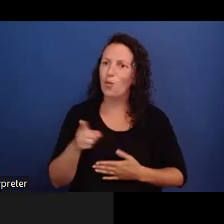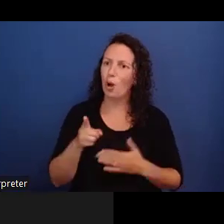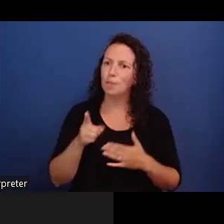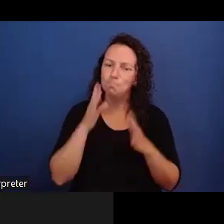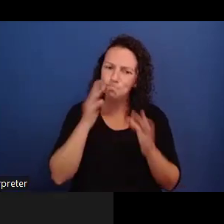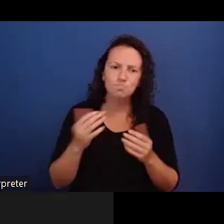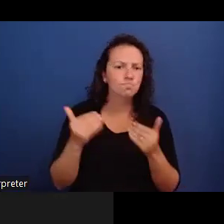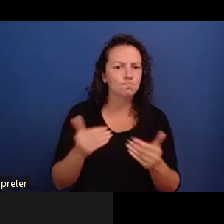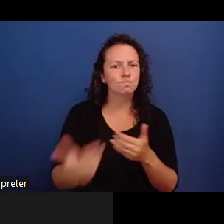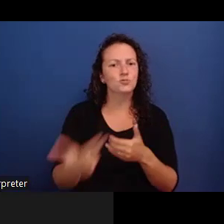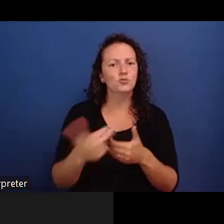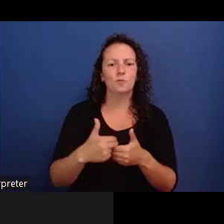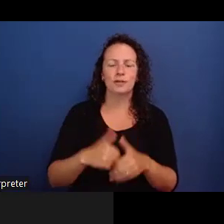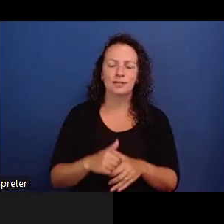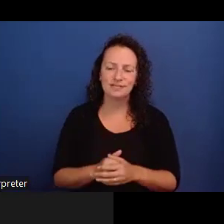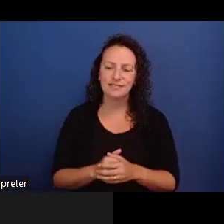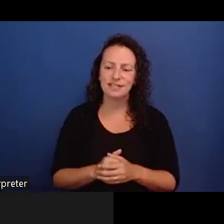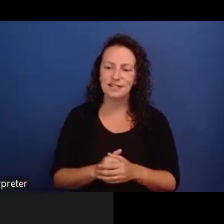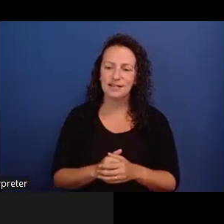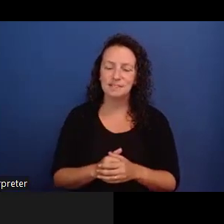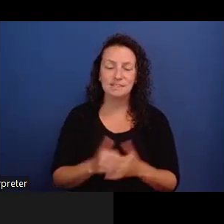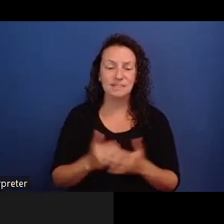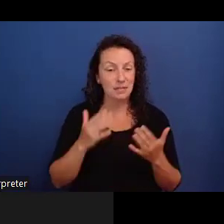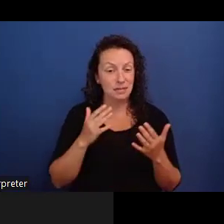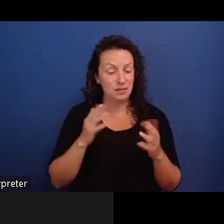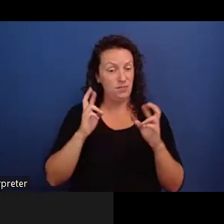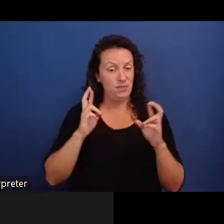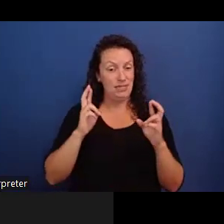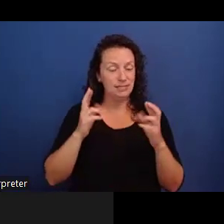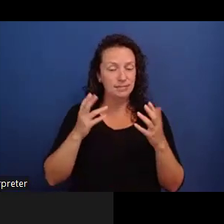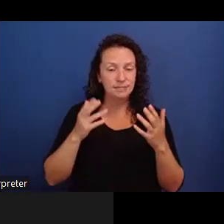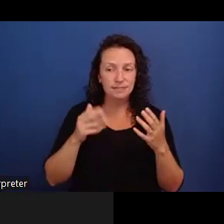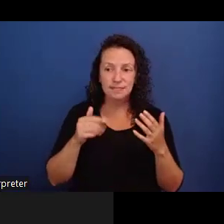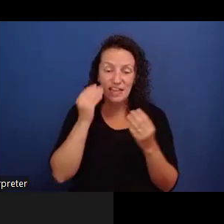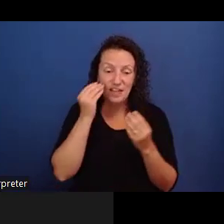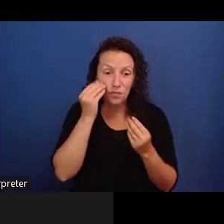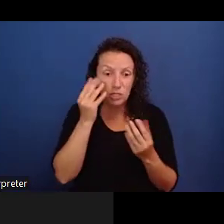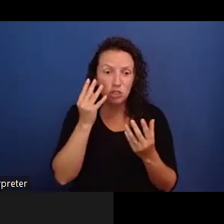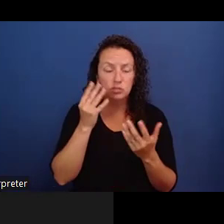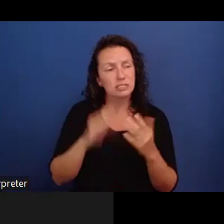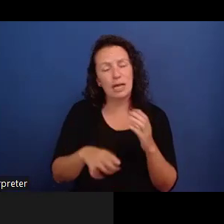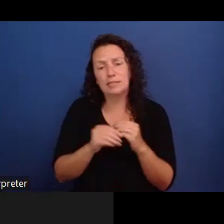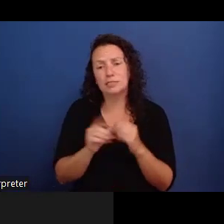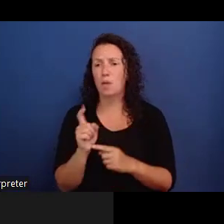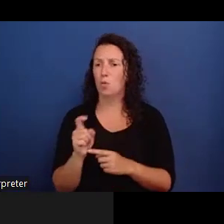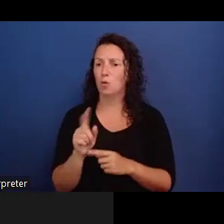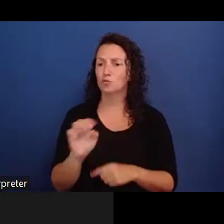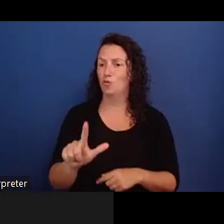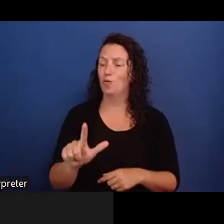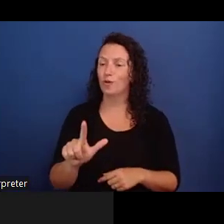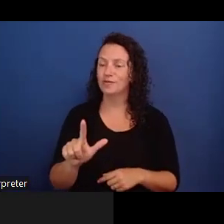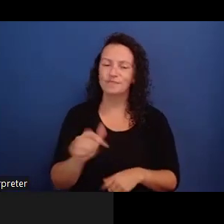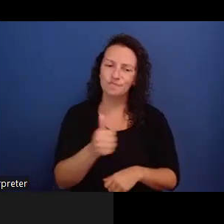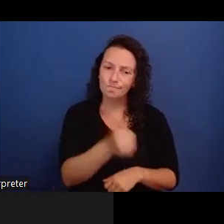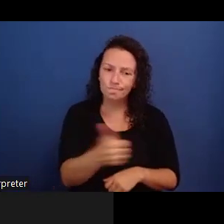today, and I hope that this information gives you another tool which you can use in